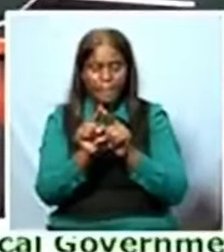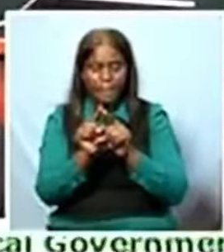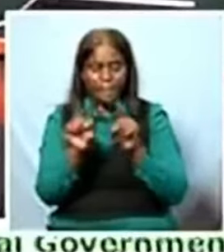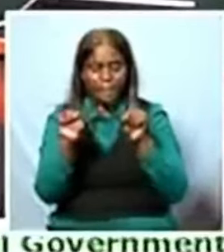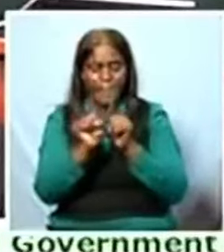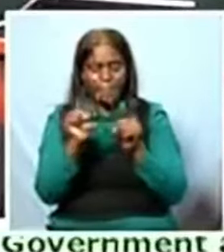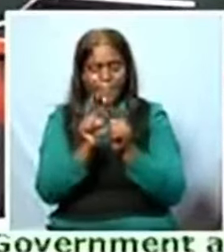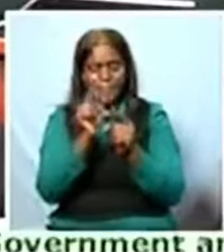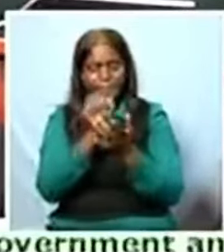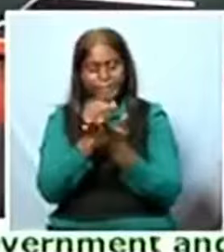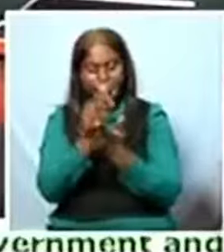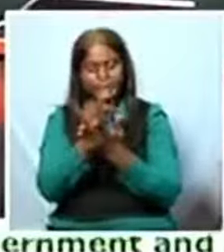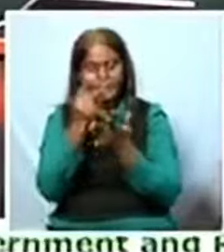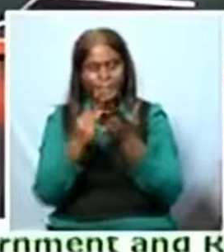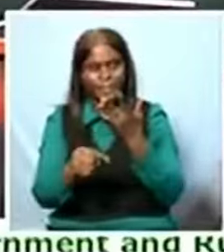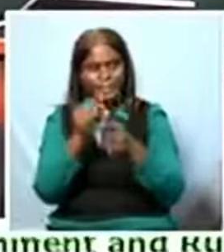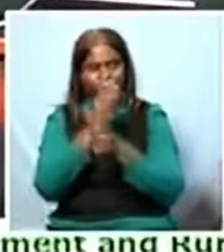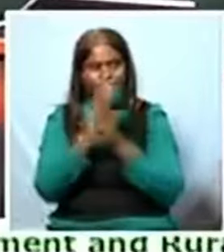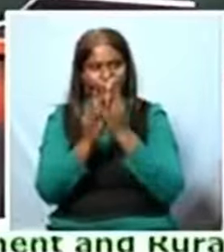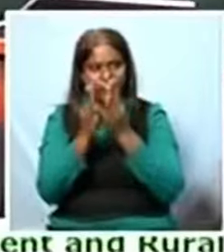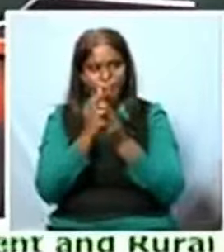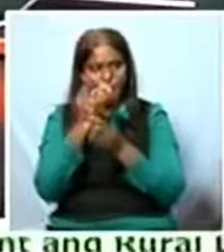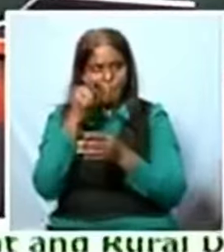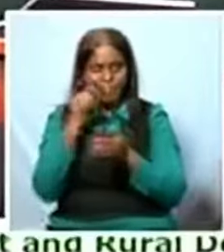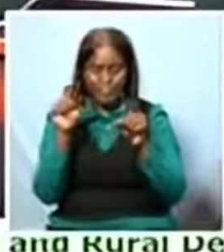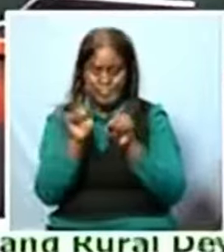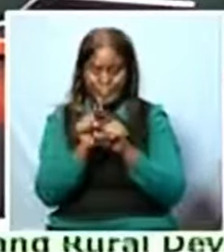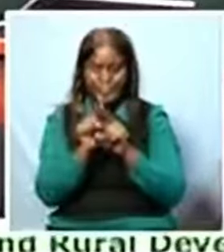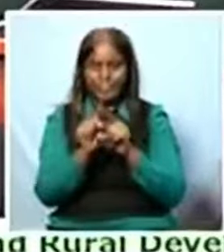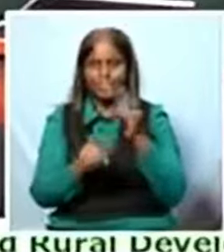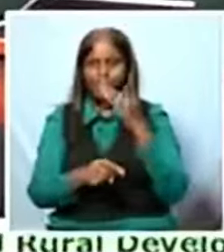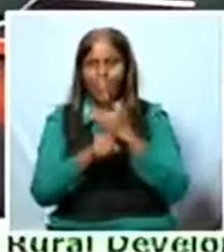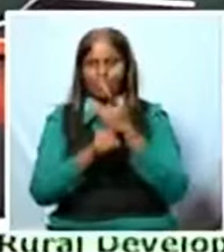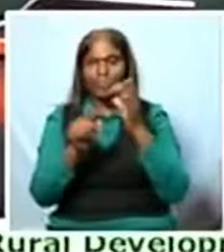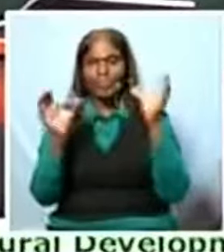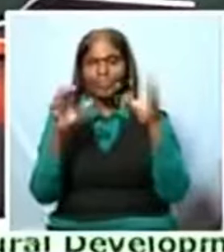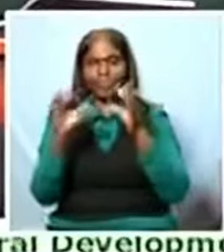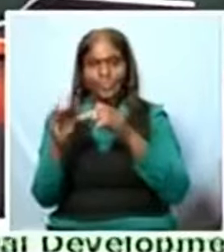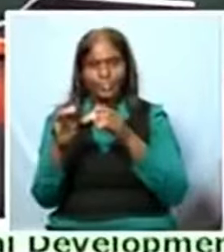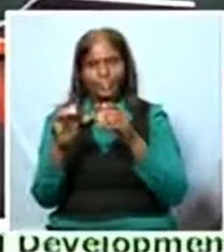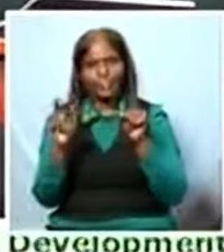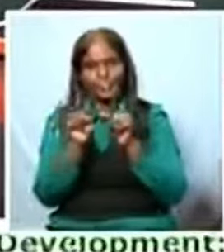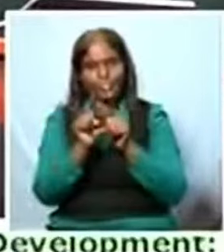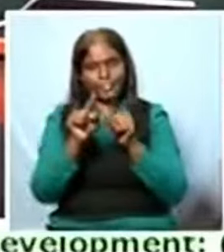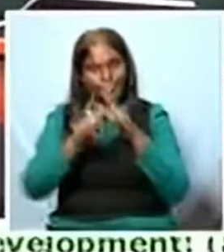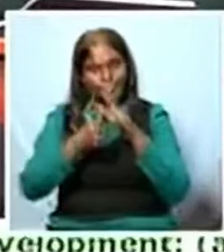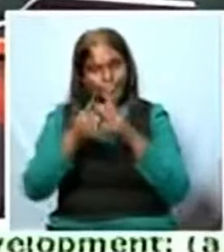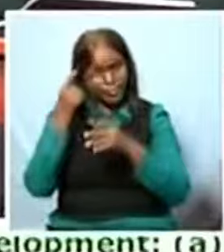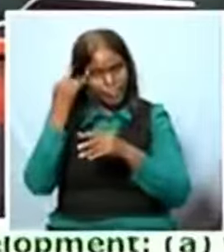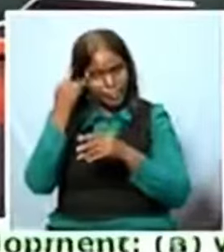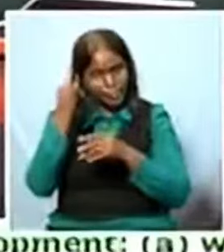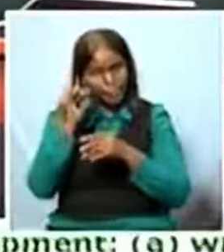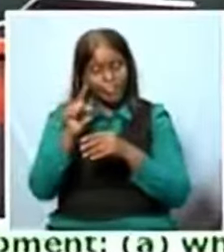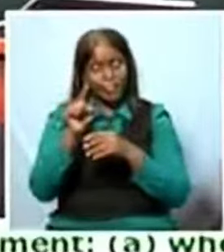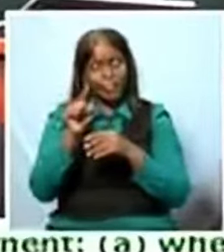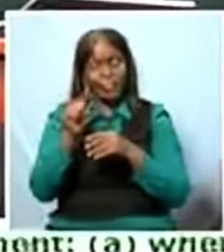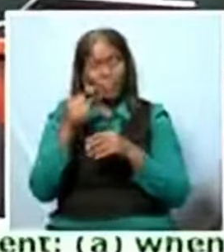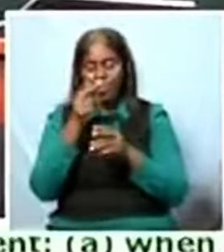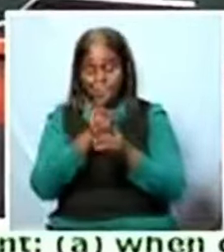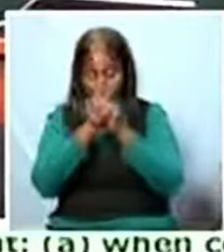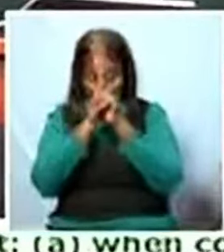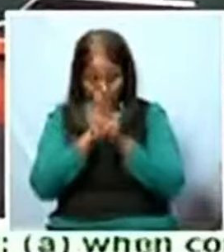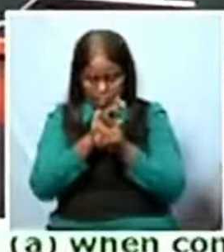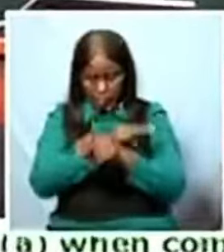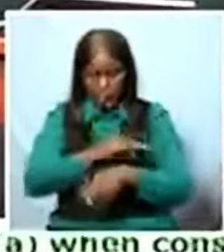office infrastructure for Kasenengwa Town Council. Initially, the council, where the Honorable Member